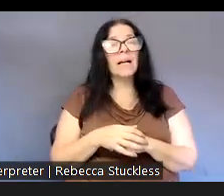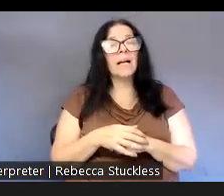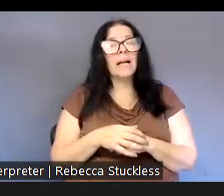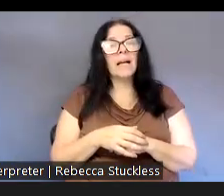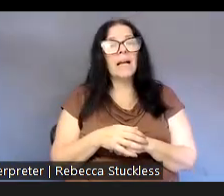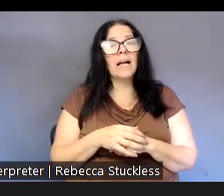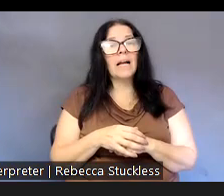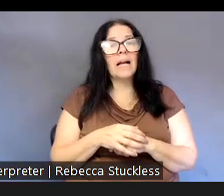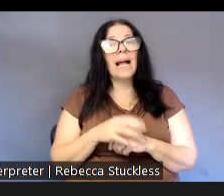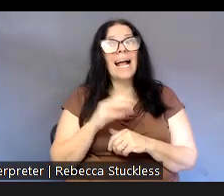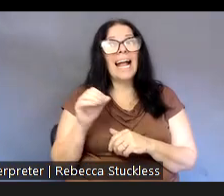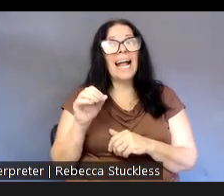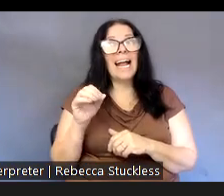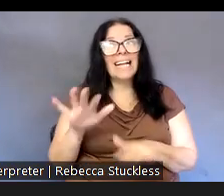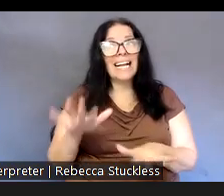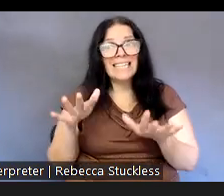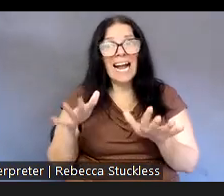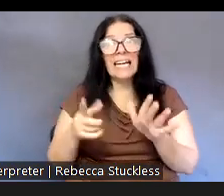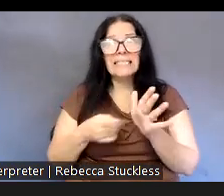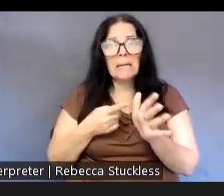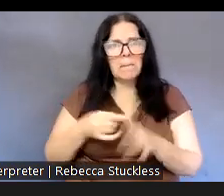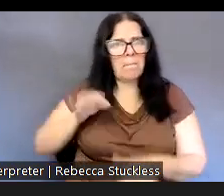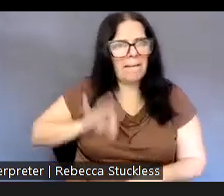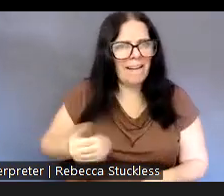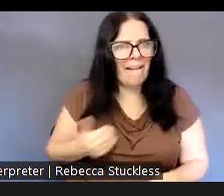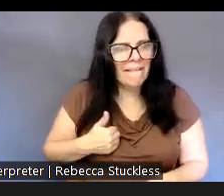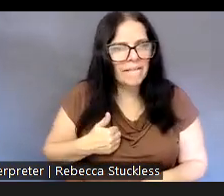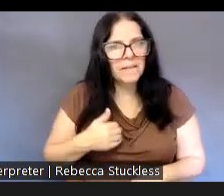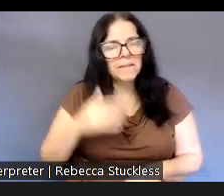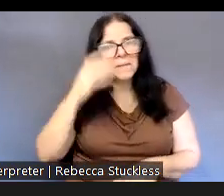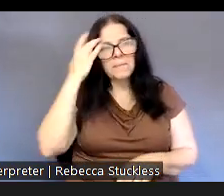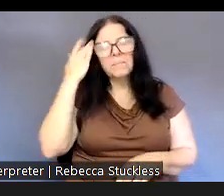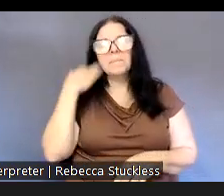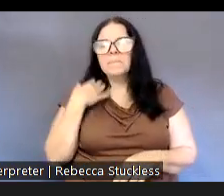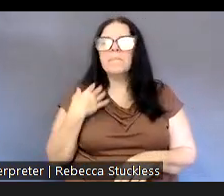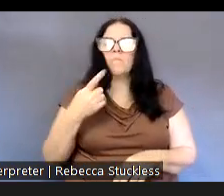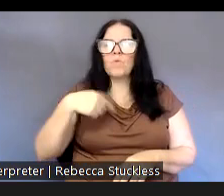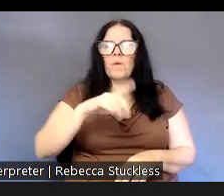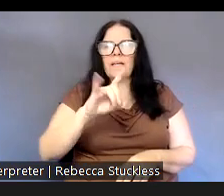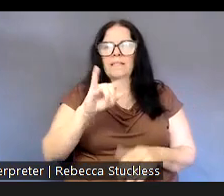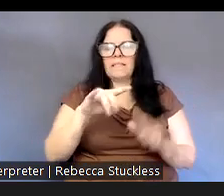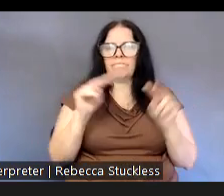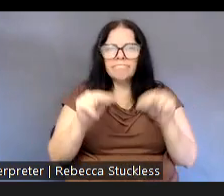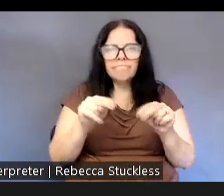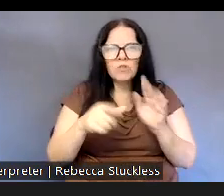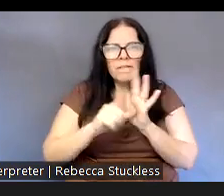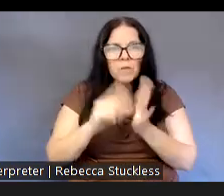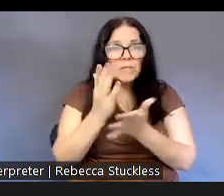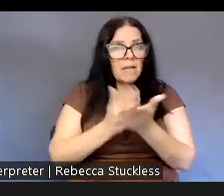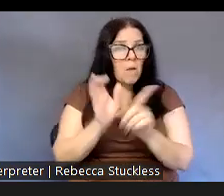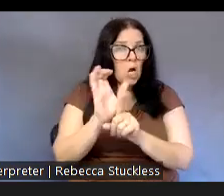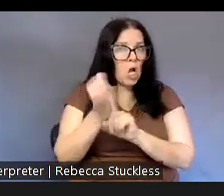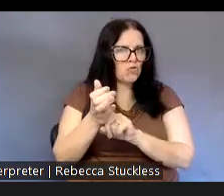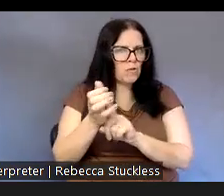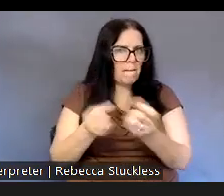useful. And we reviewed some cultural factors